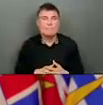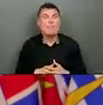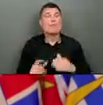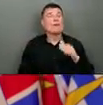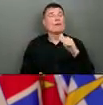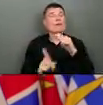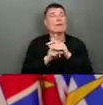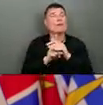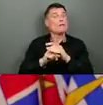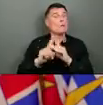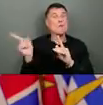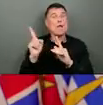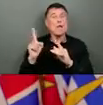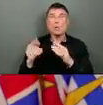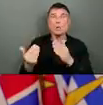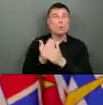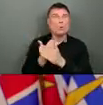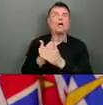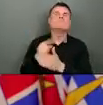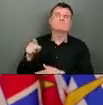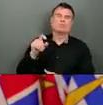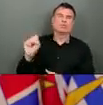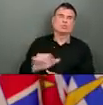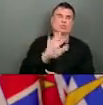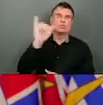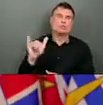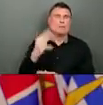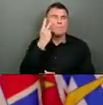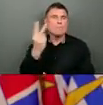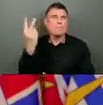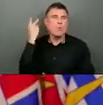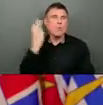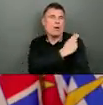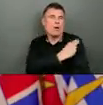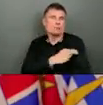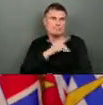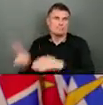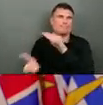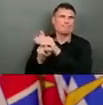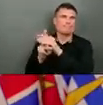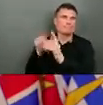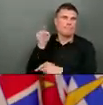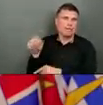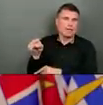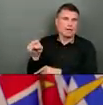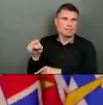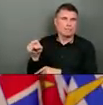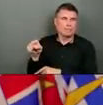leaving us with 3 active outbreaks in long-term care and assisted living and 2 in acute care.